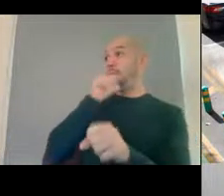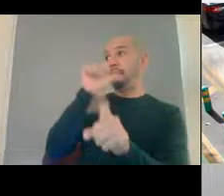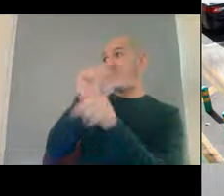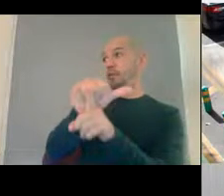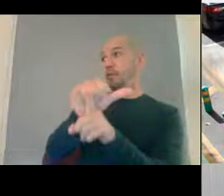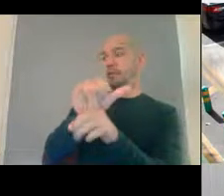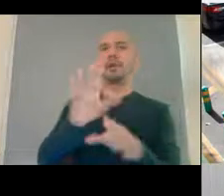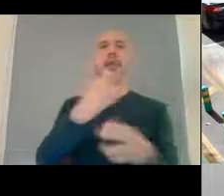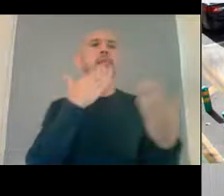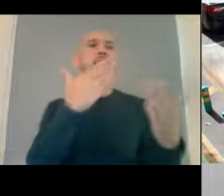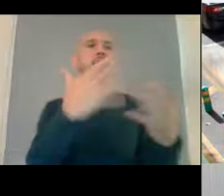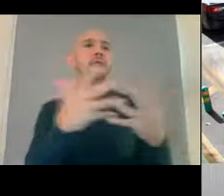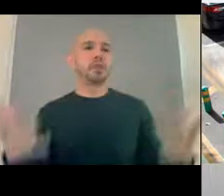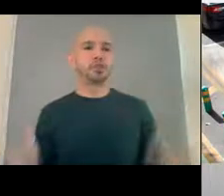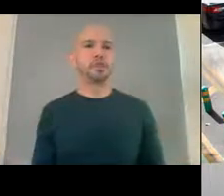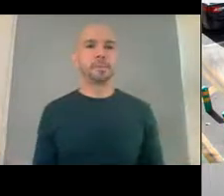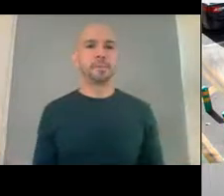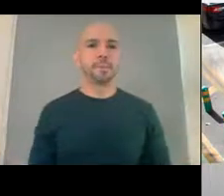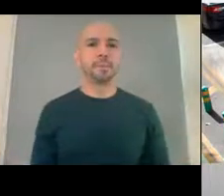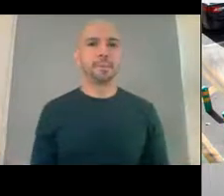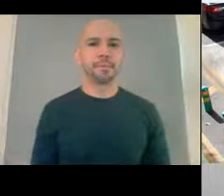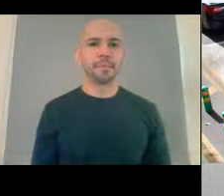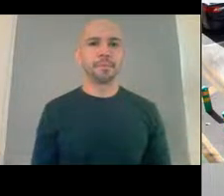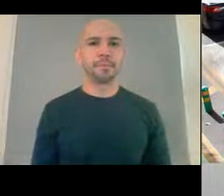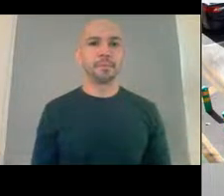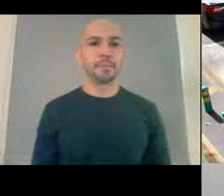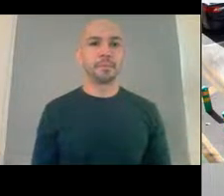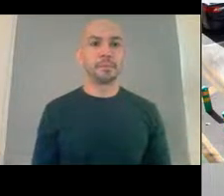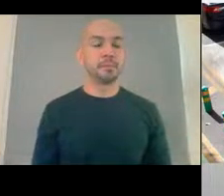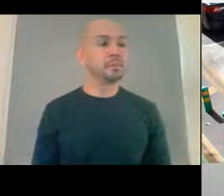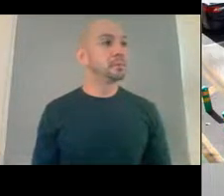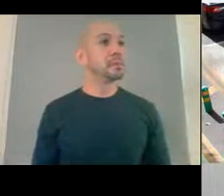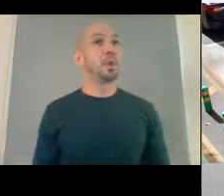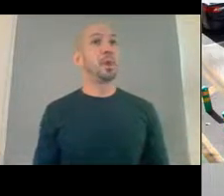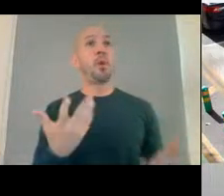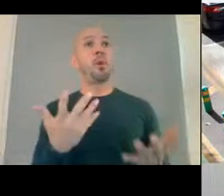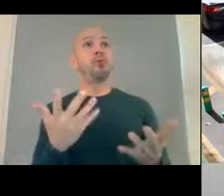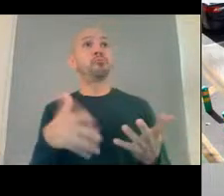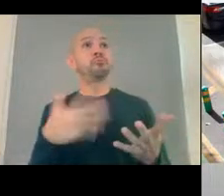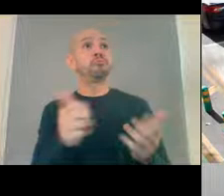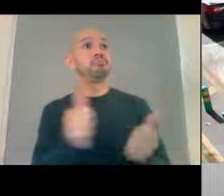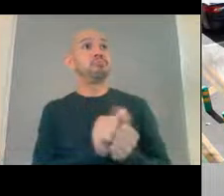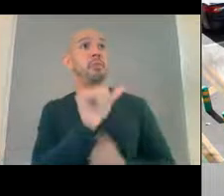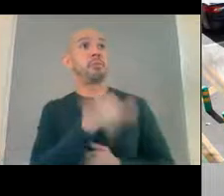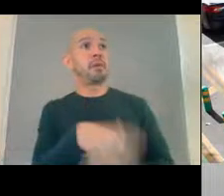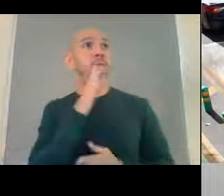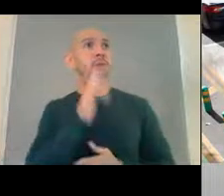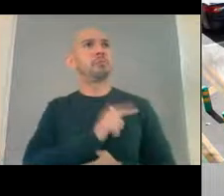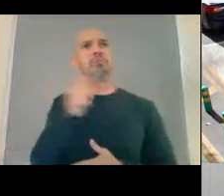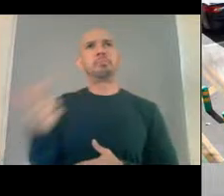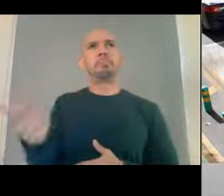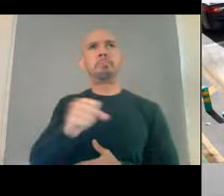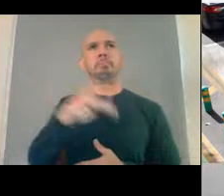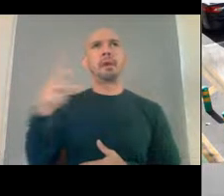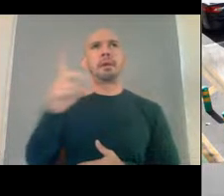all right thank you very and with much i'll turn it back over to doug